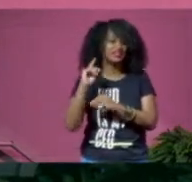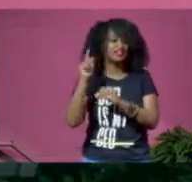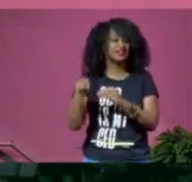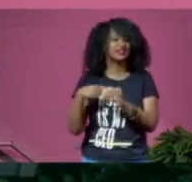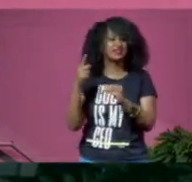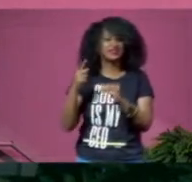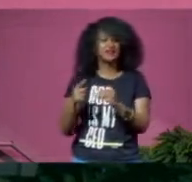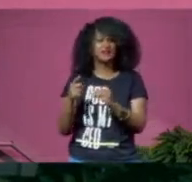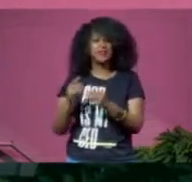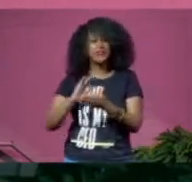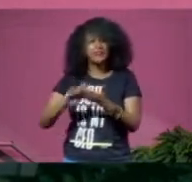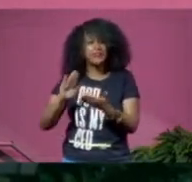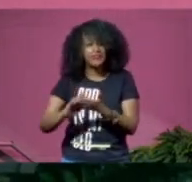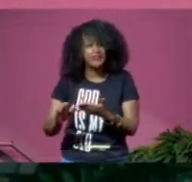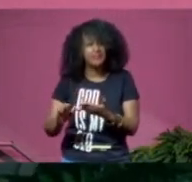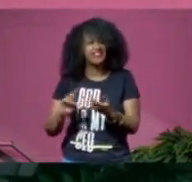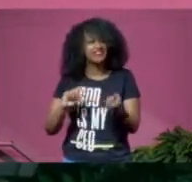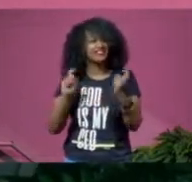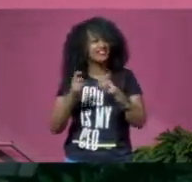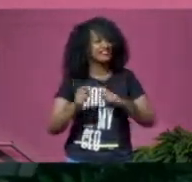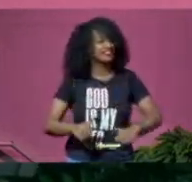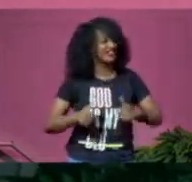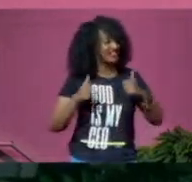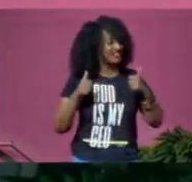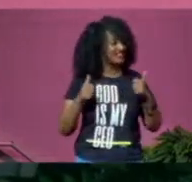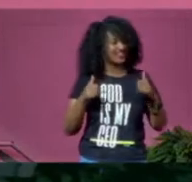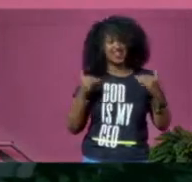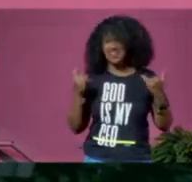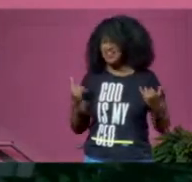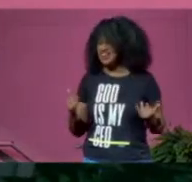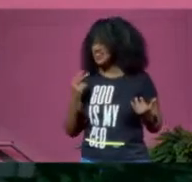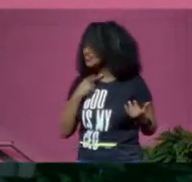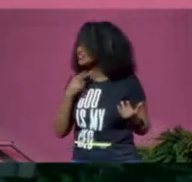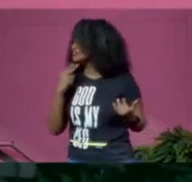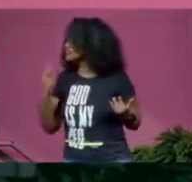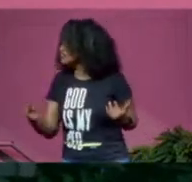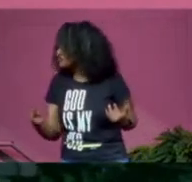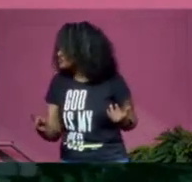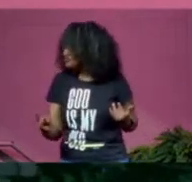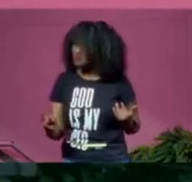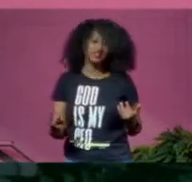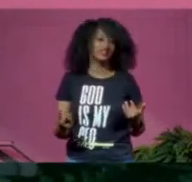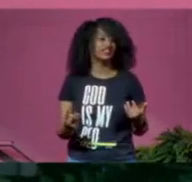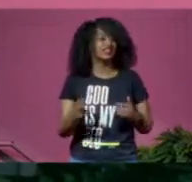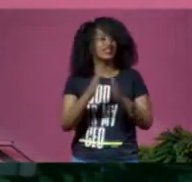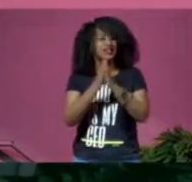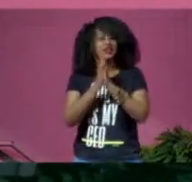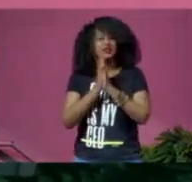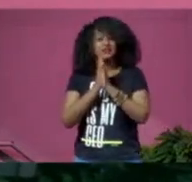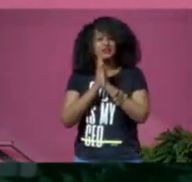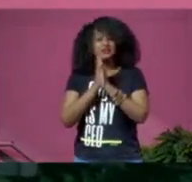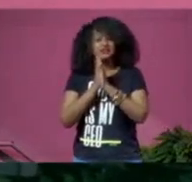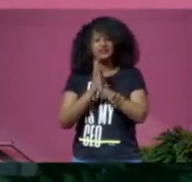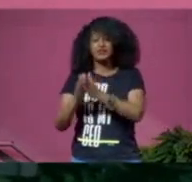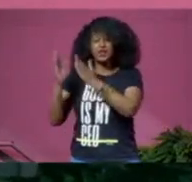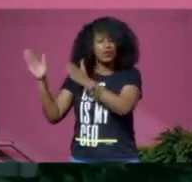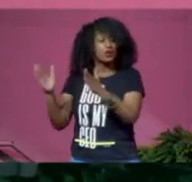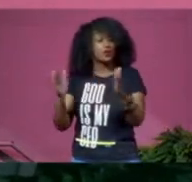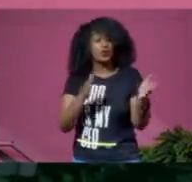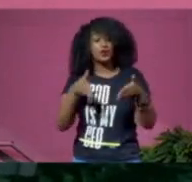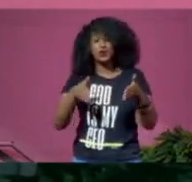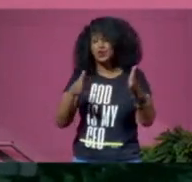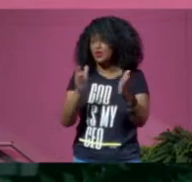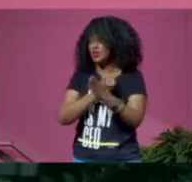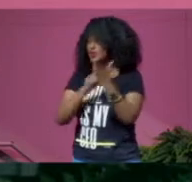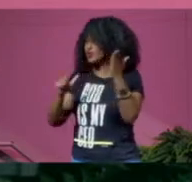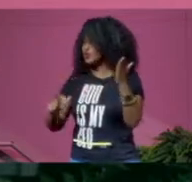and repentance. And he came as one with a voice crying in the wilderness. And saying, what? Prepare ye the way of the Lord. That was